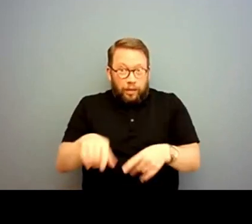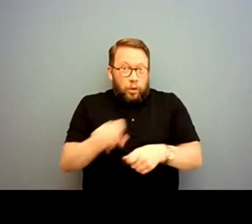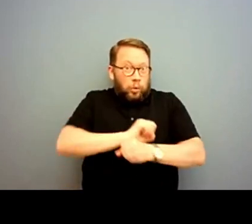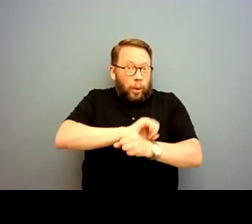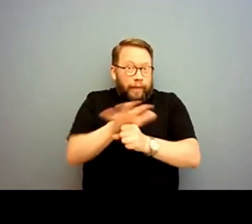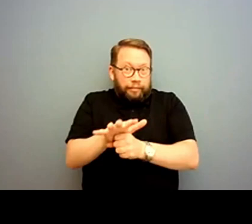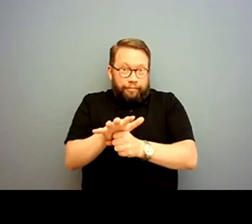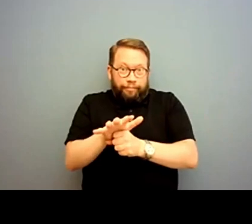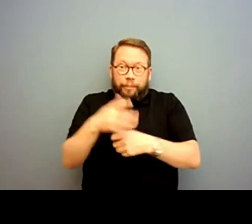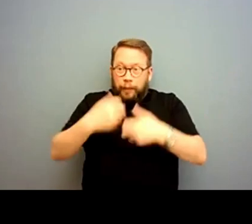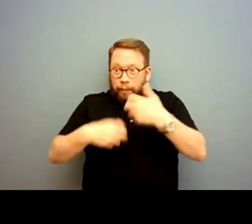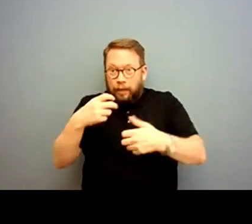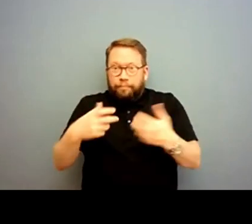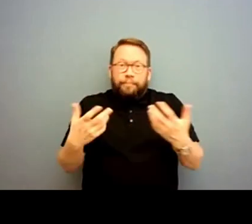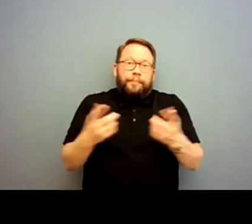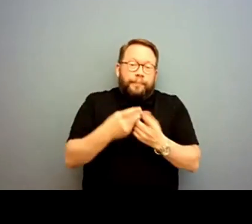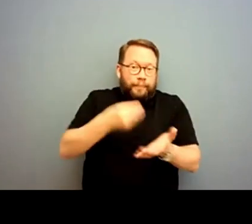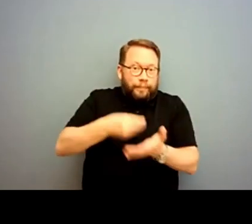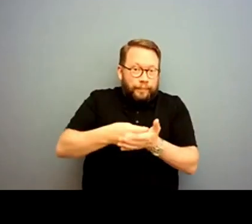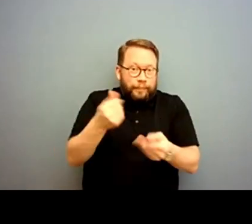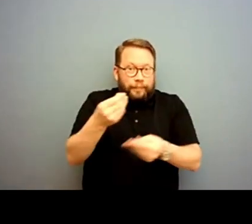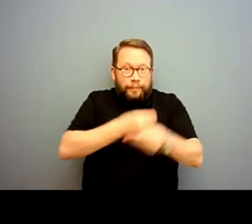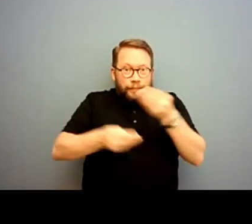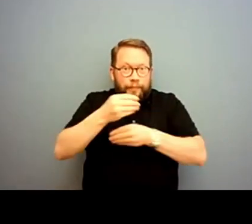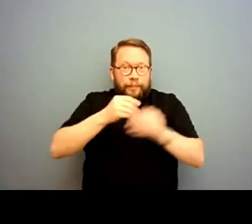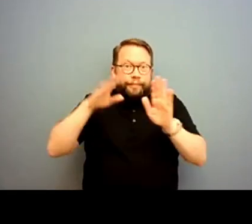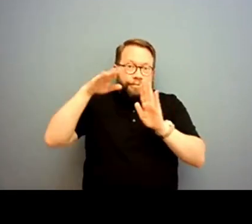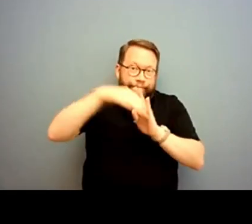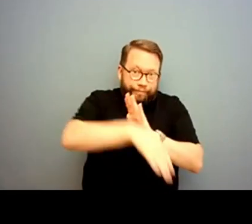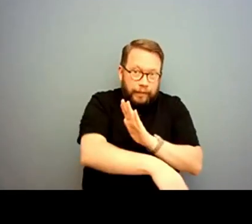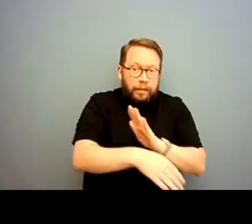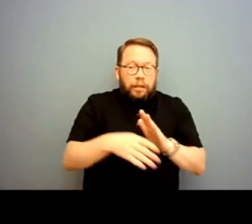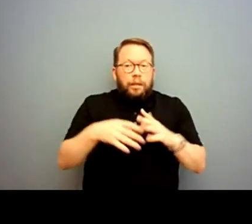we need to create space for an aging society,